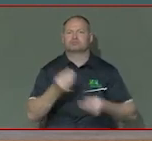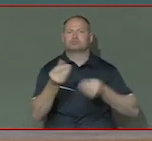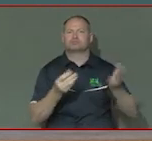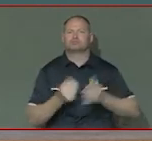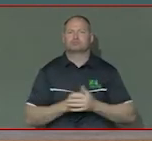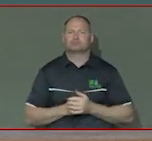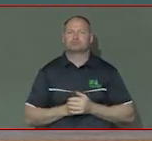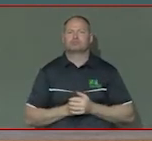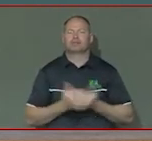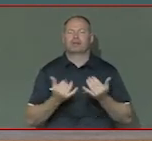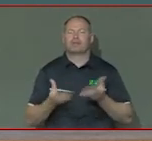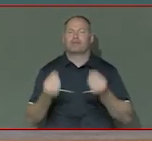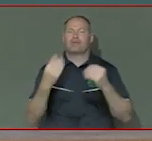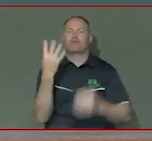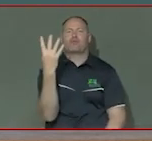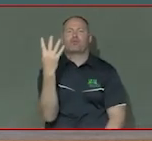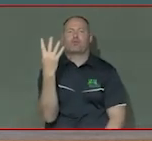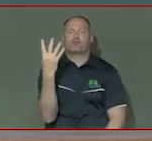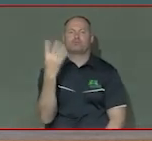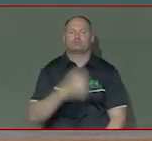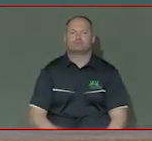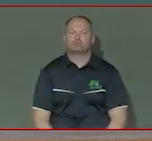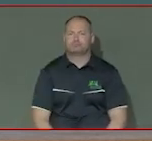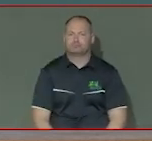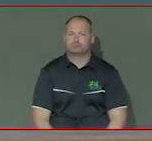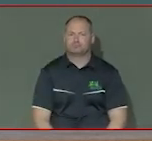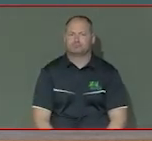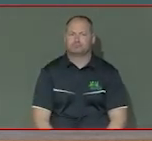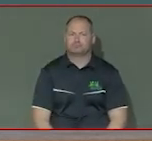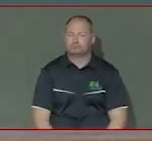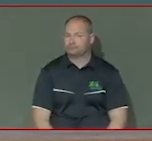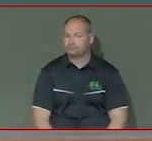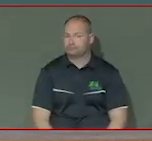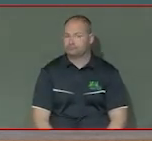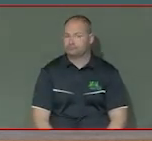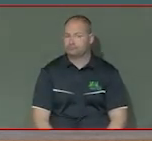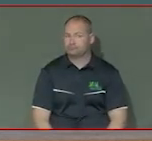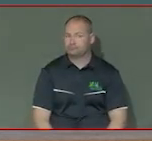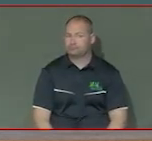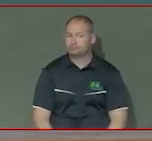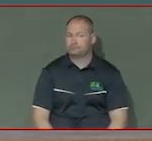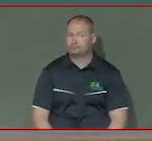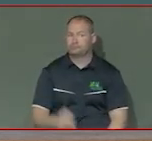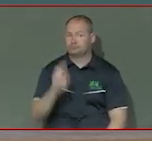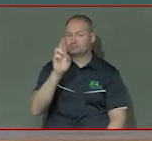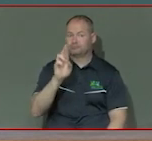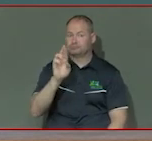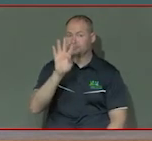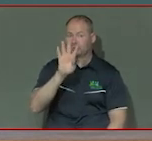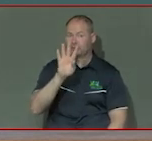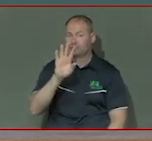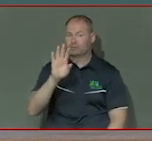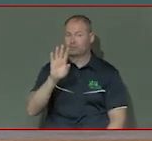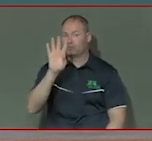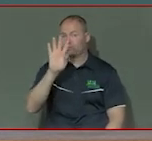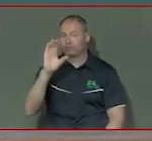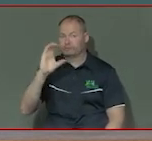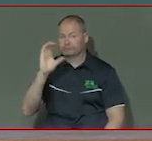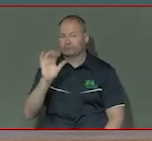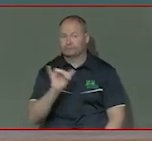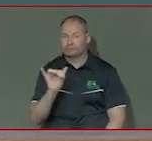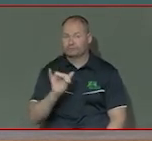get 4. All right. So what is that 4 rand or 4 cents?